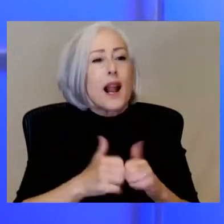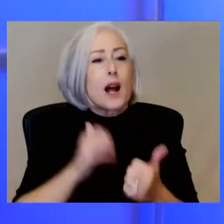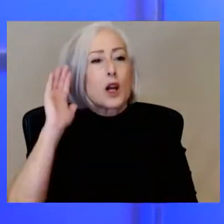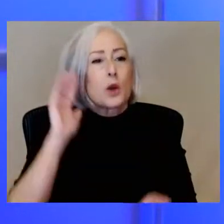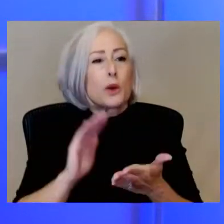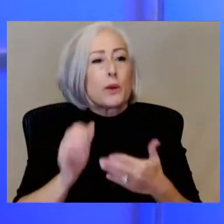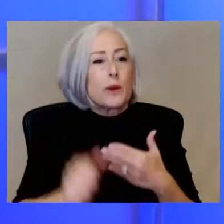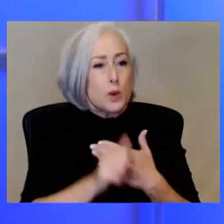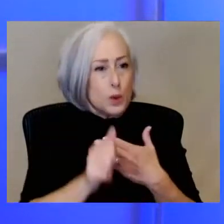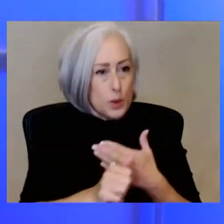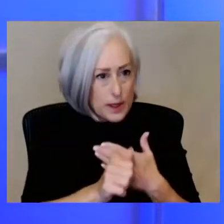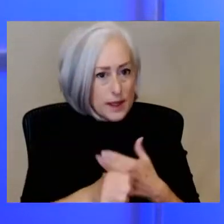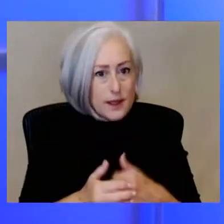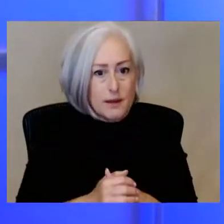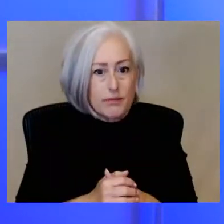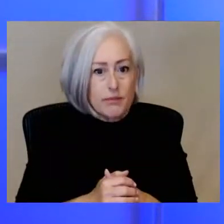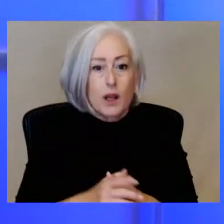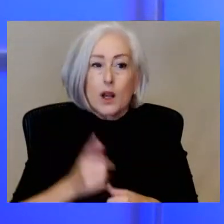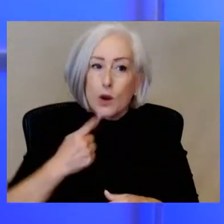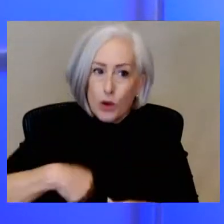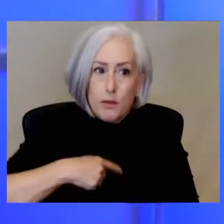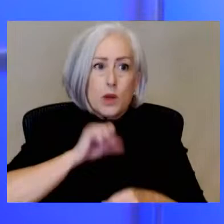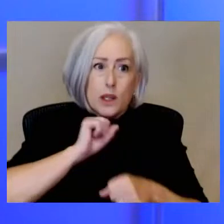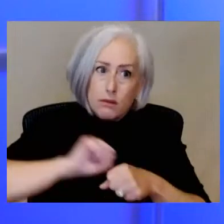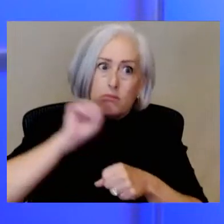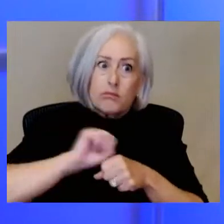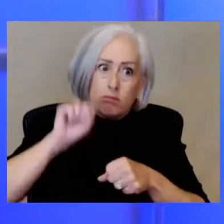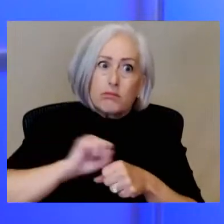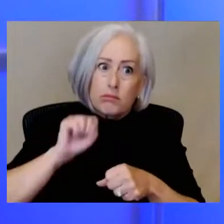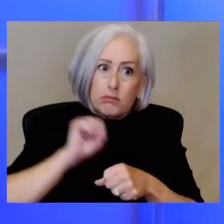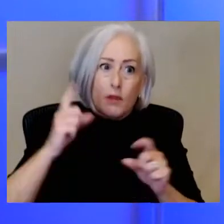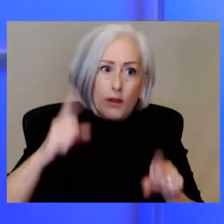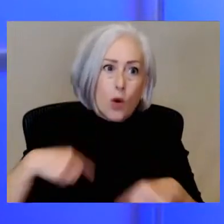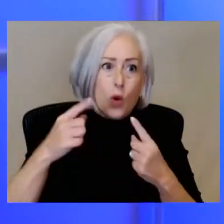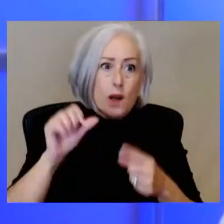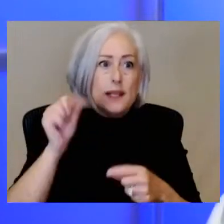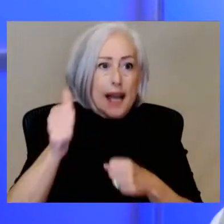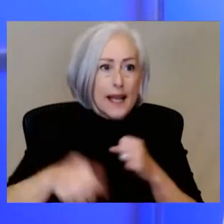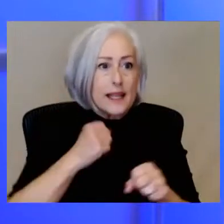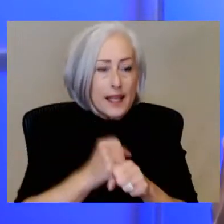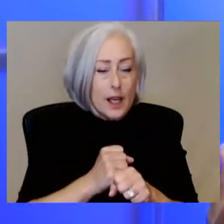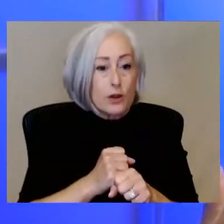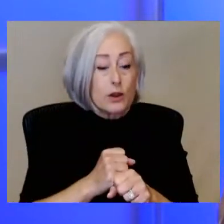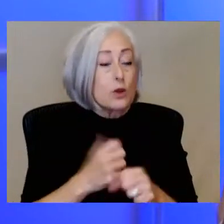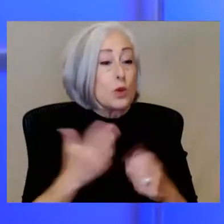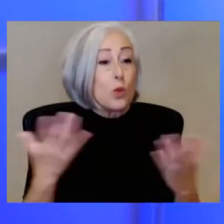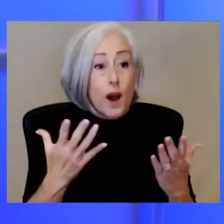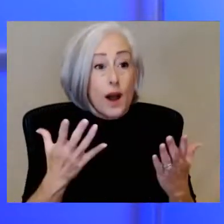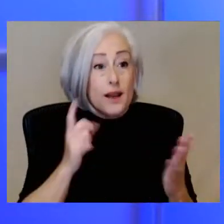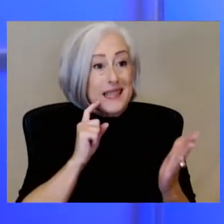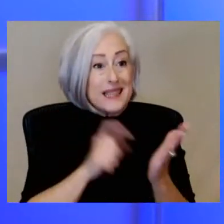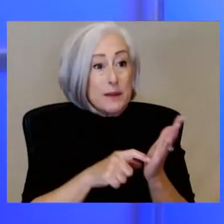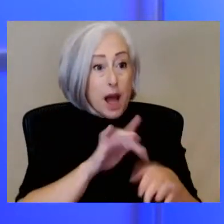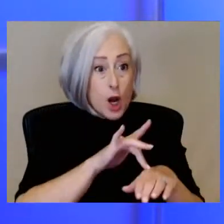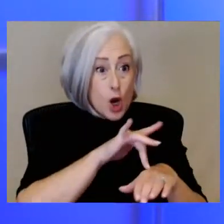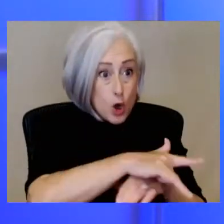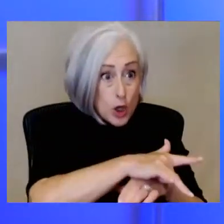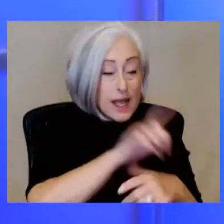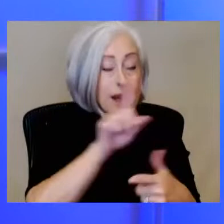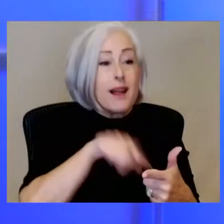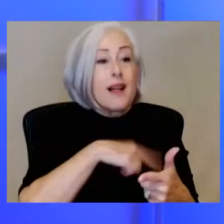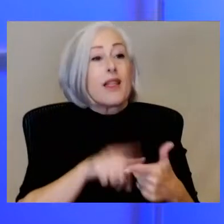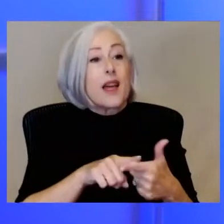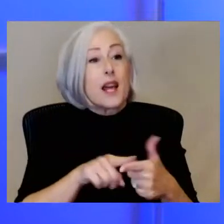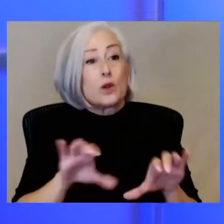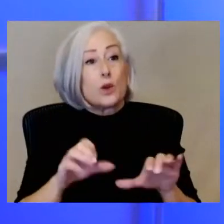been working hard to do over the last 10 years is spot it early and then do something effective to reduce the risk.